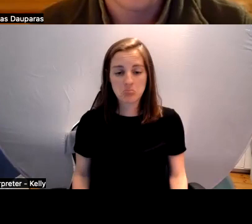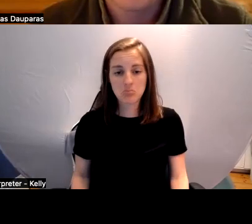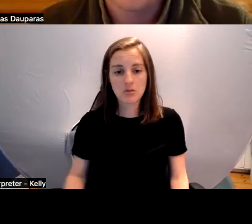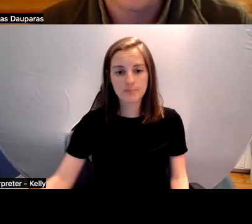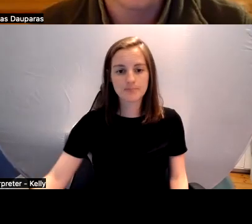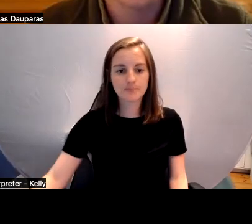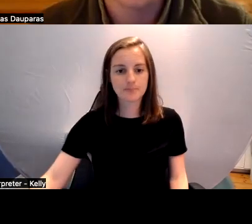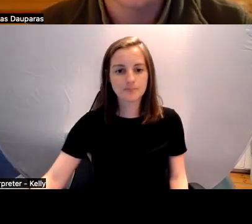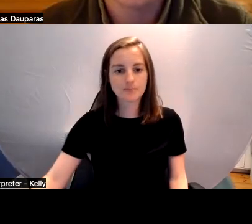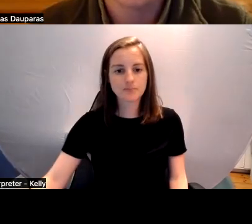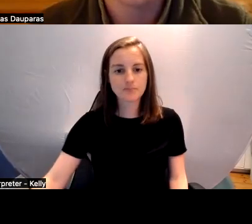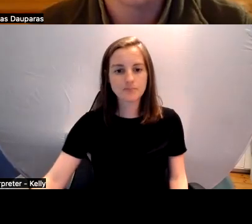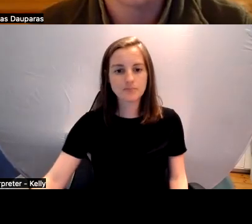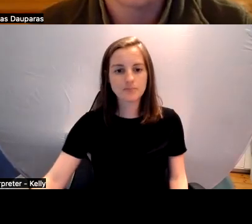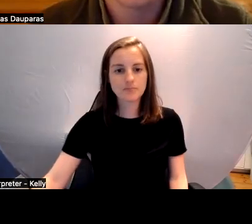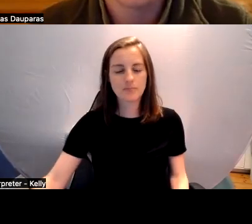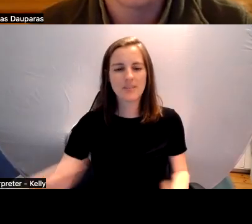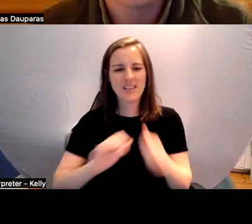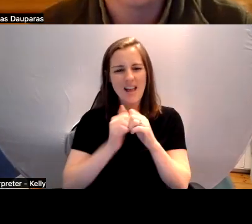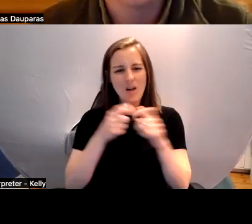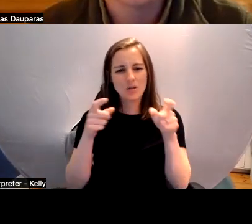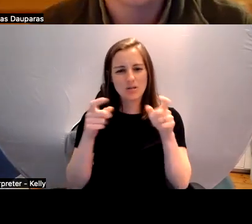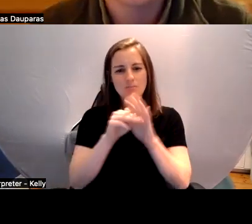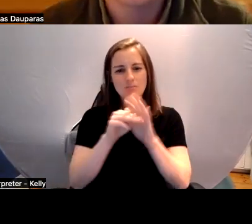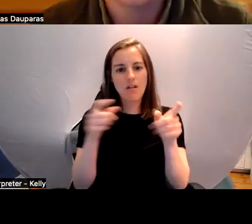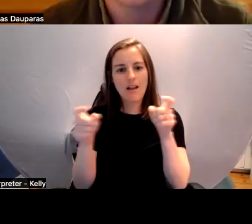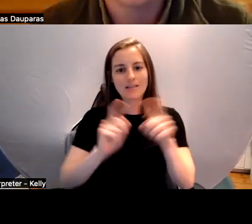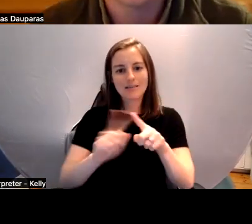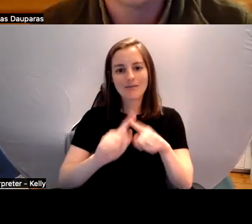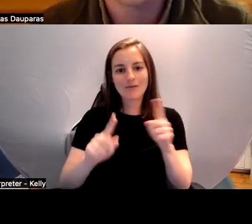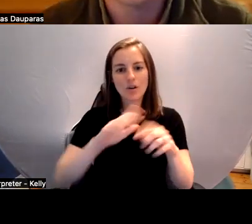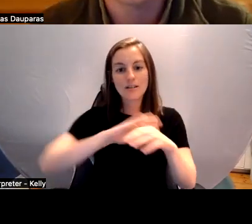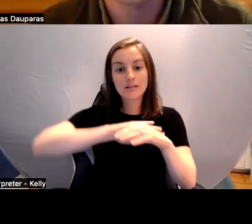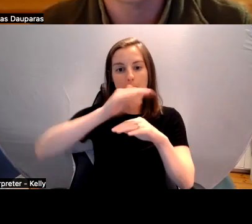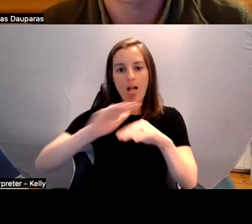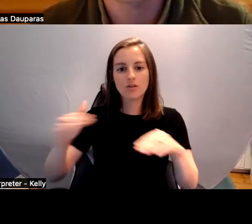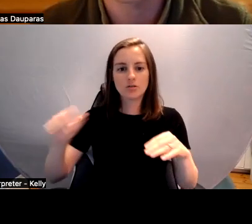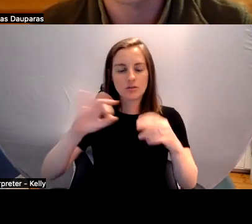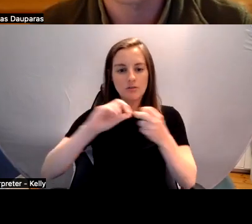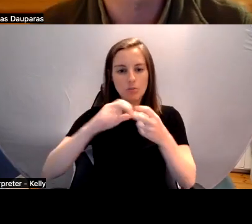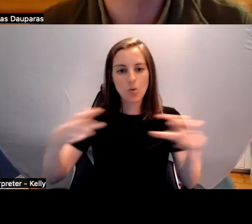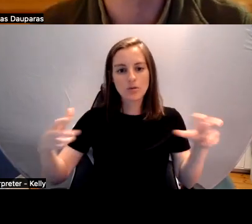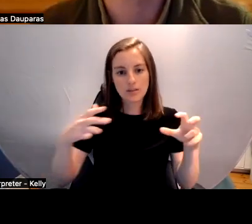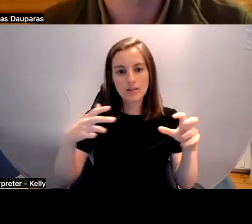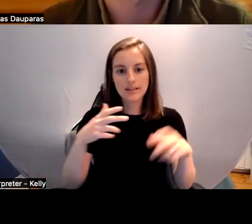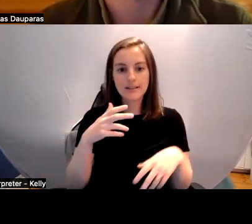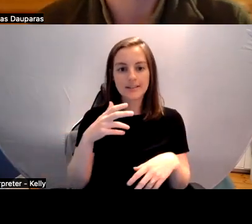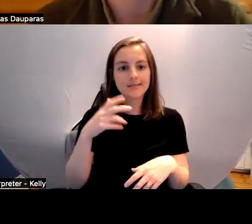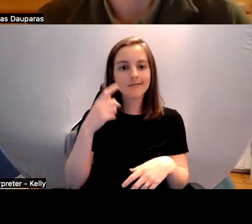How does the model handle different topologies of protein side chain connectivities like GFP,